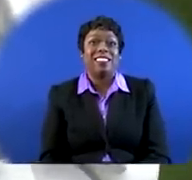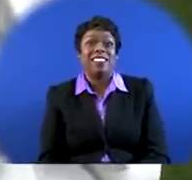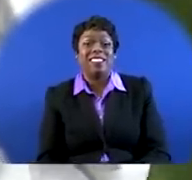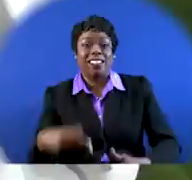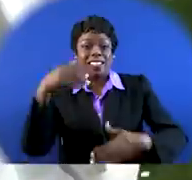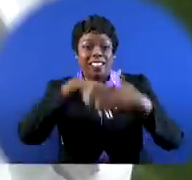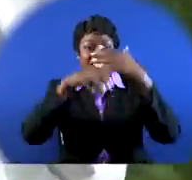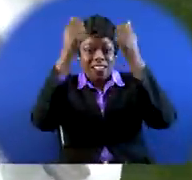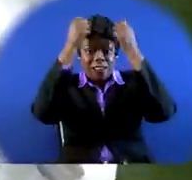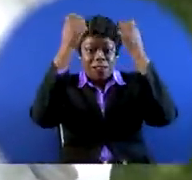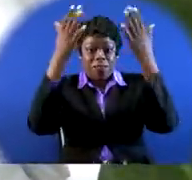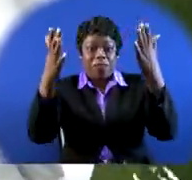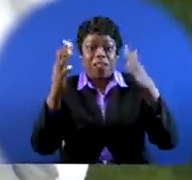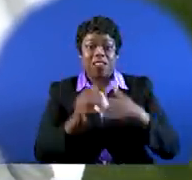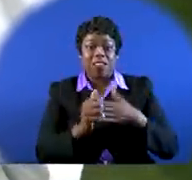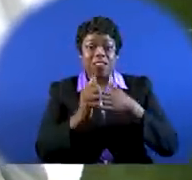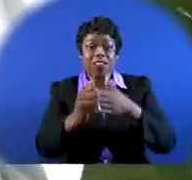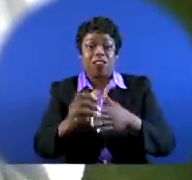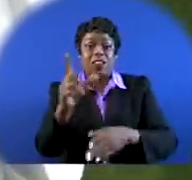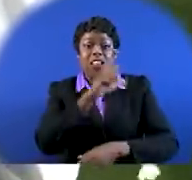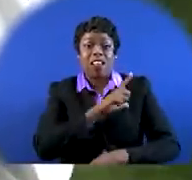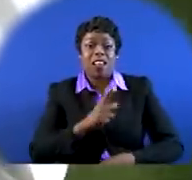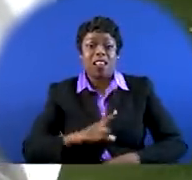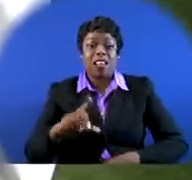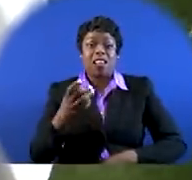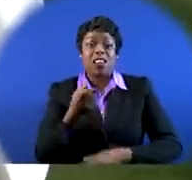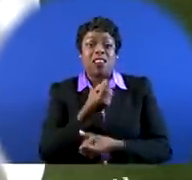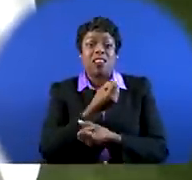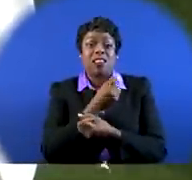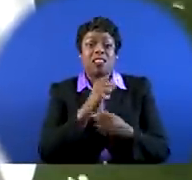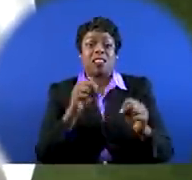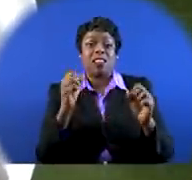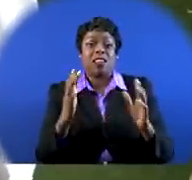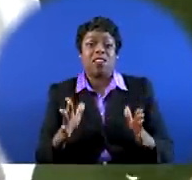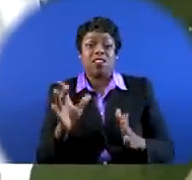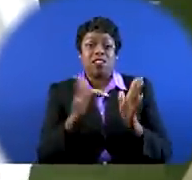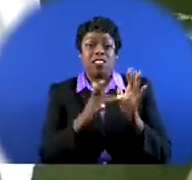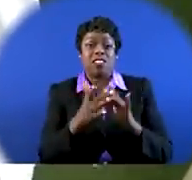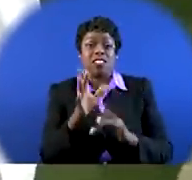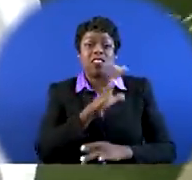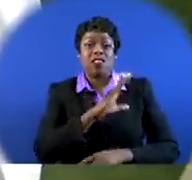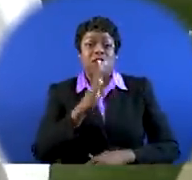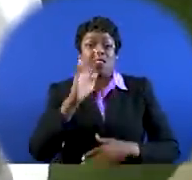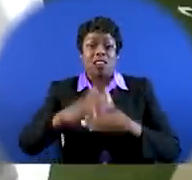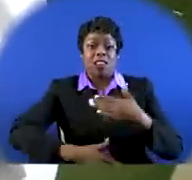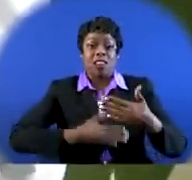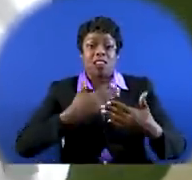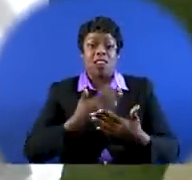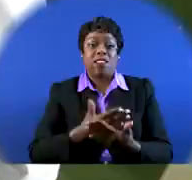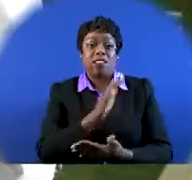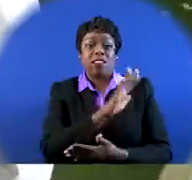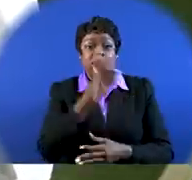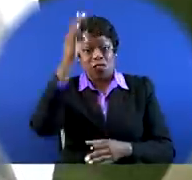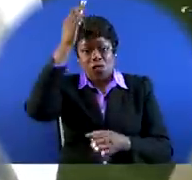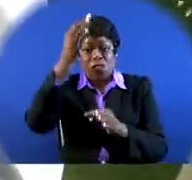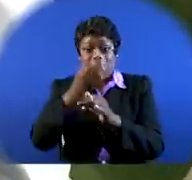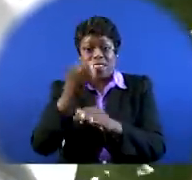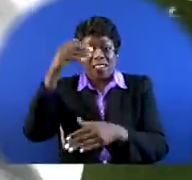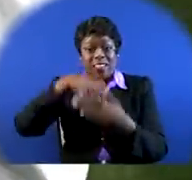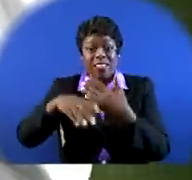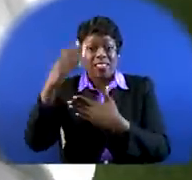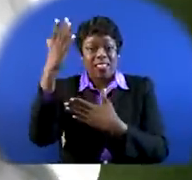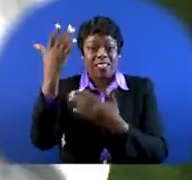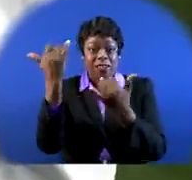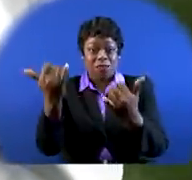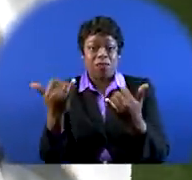Yeah. In obedience to the great commission of our Lord and Savior Jesus Christ, and based upon the profession of your faith in him, we now